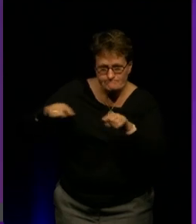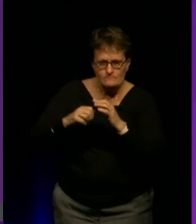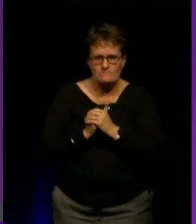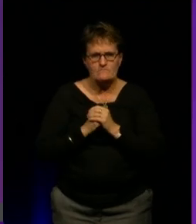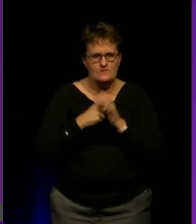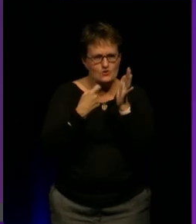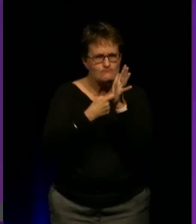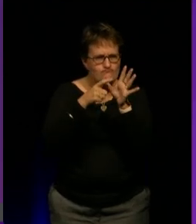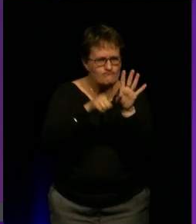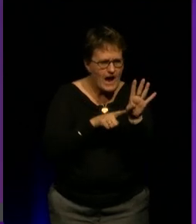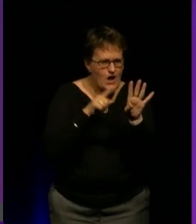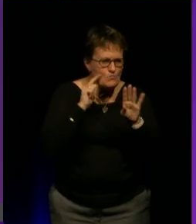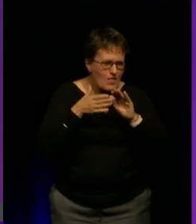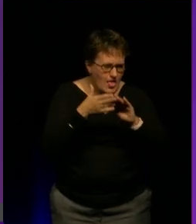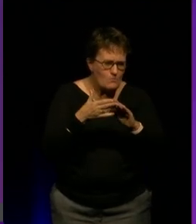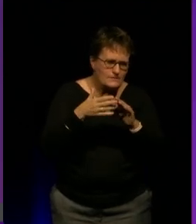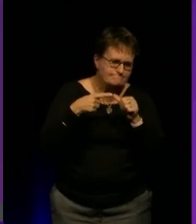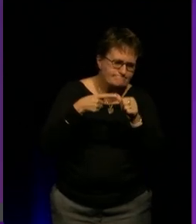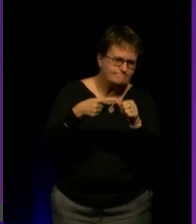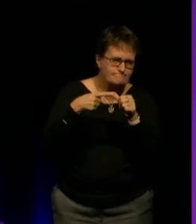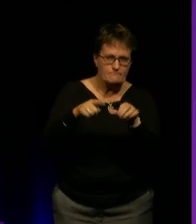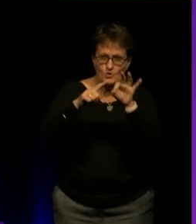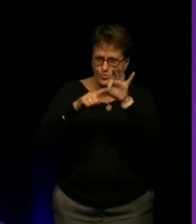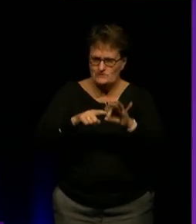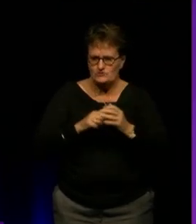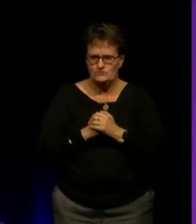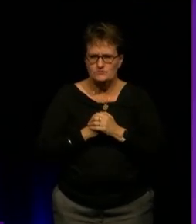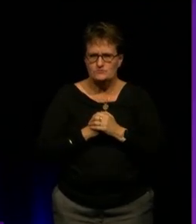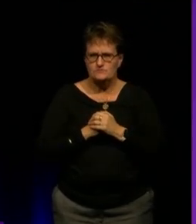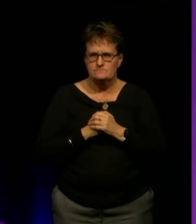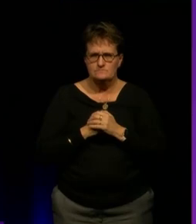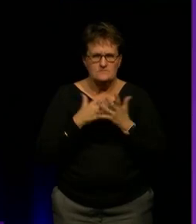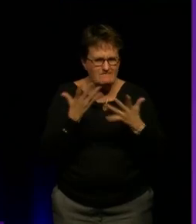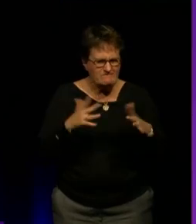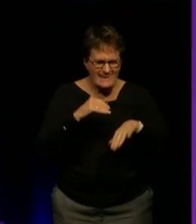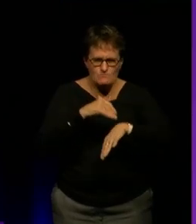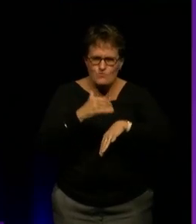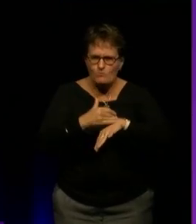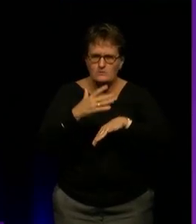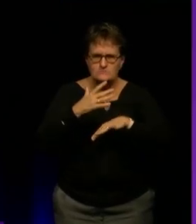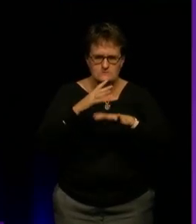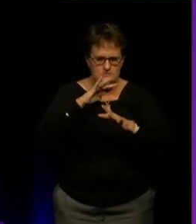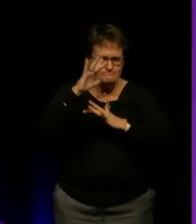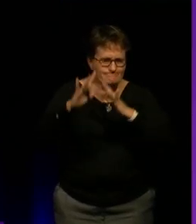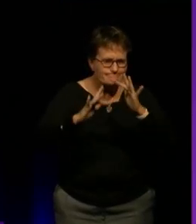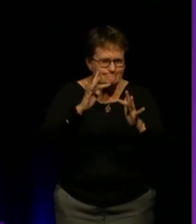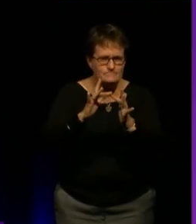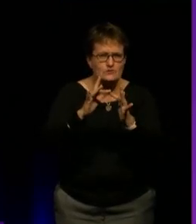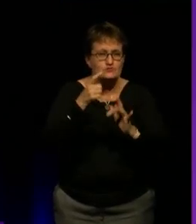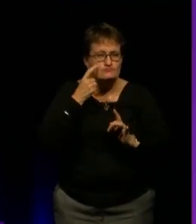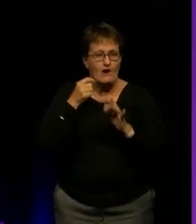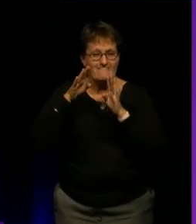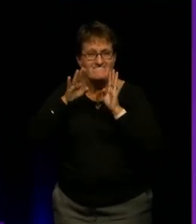to answer as many questions as possible. If you have connection issues on the website, try heading over to our